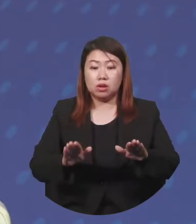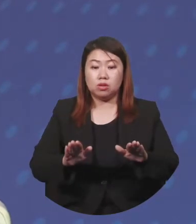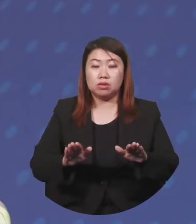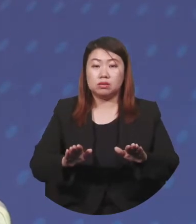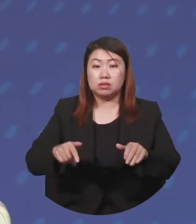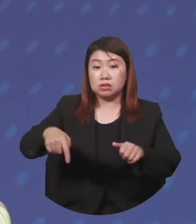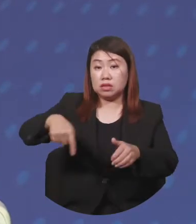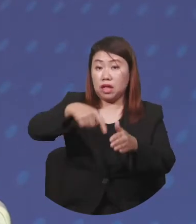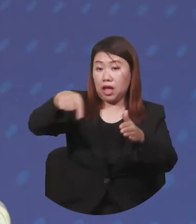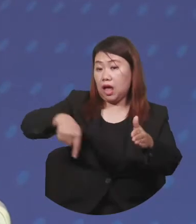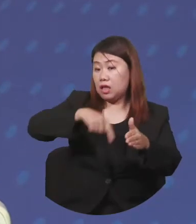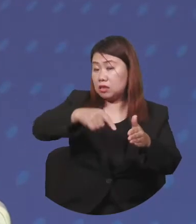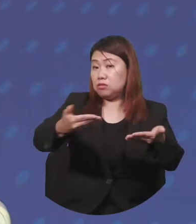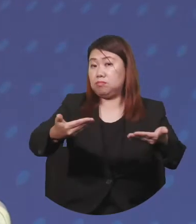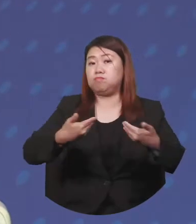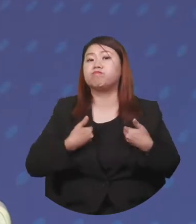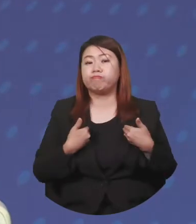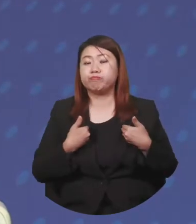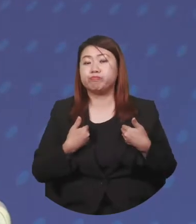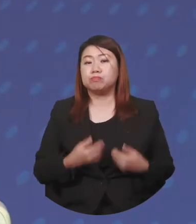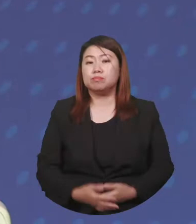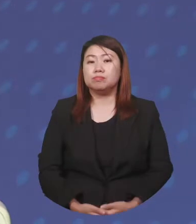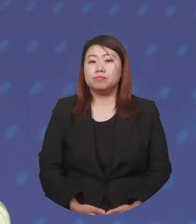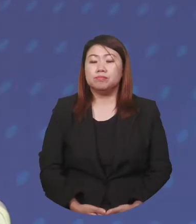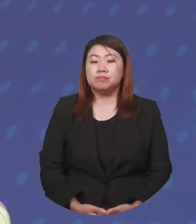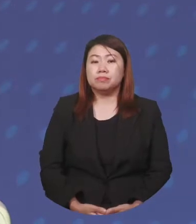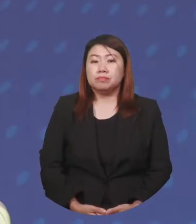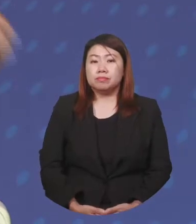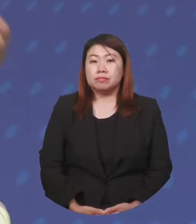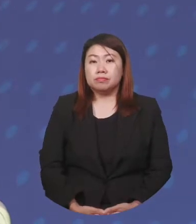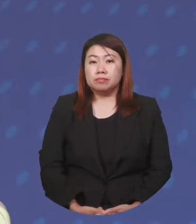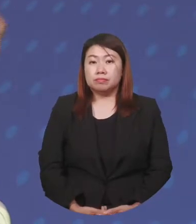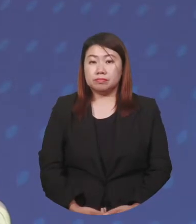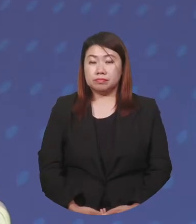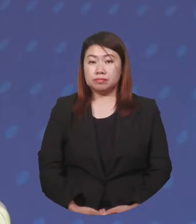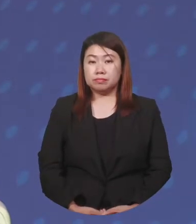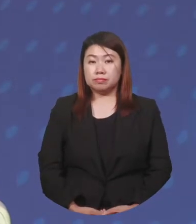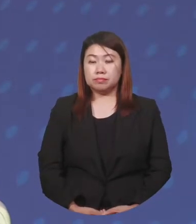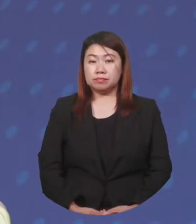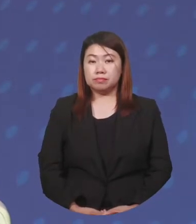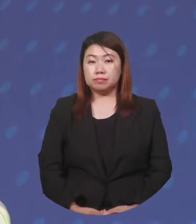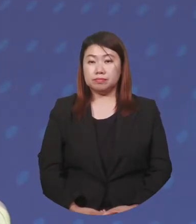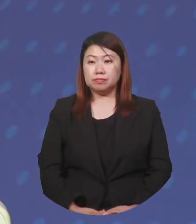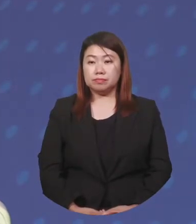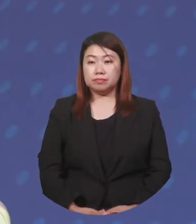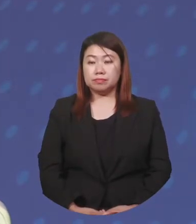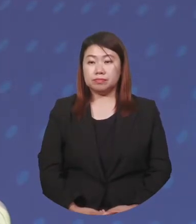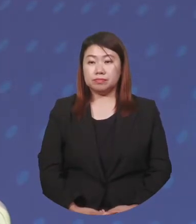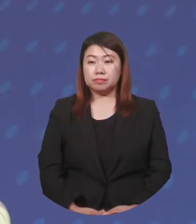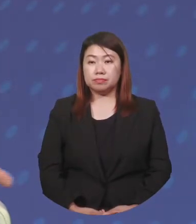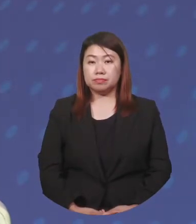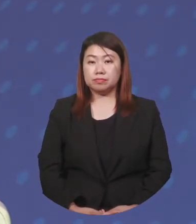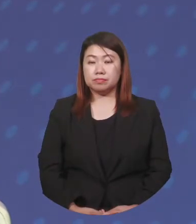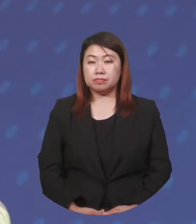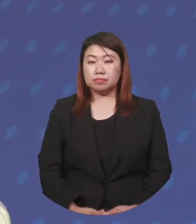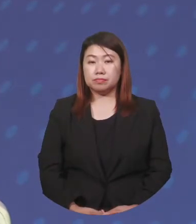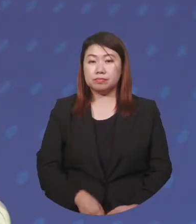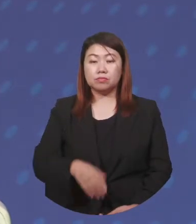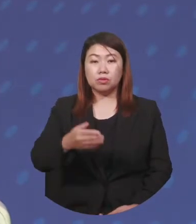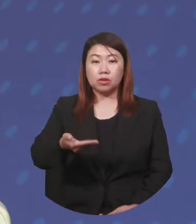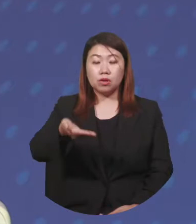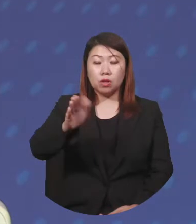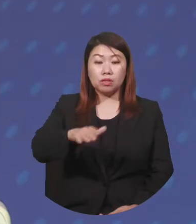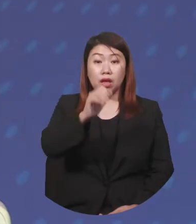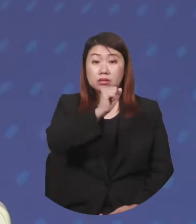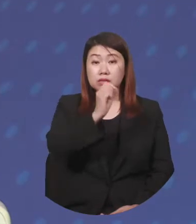putting forth, and there are more, we just need to put the process back on track. And why? Because we